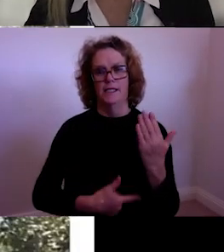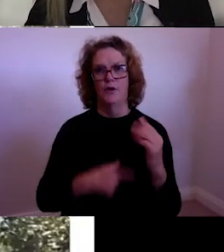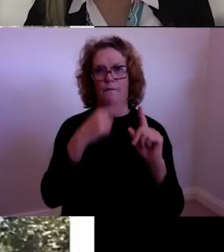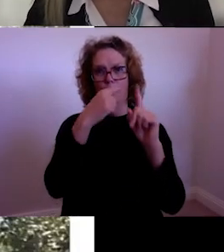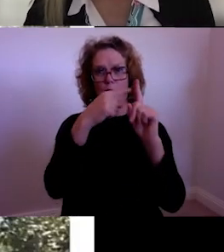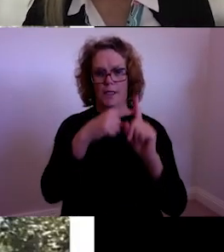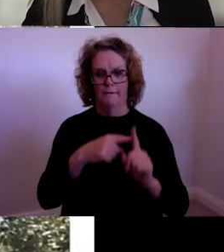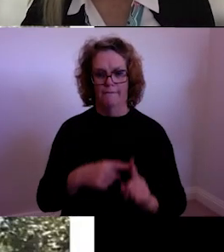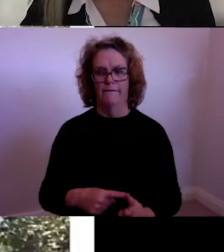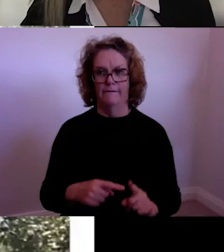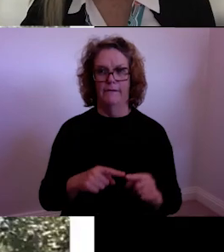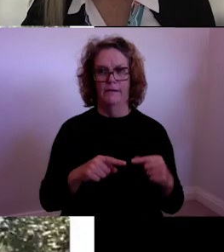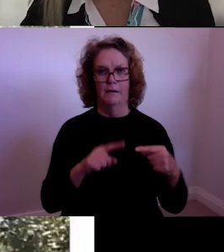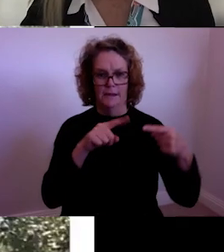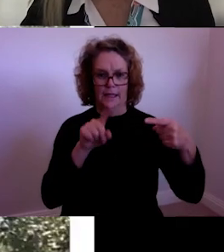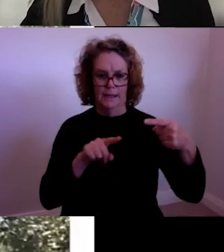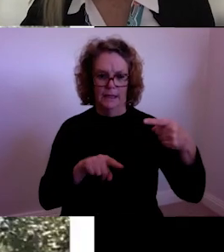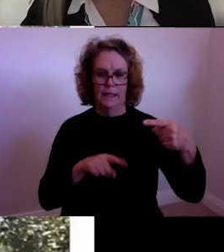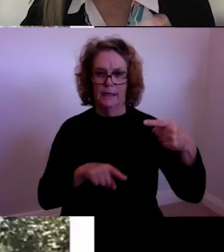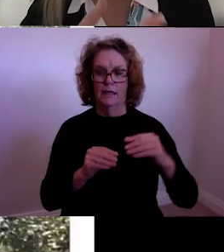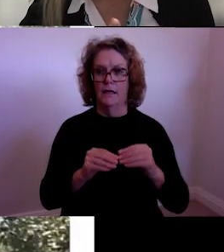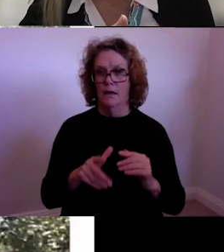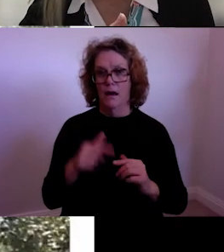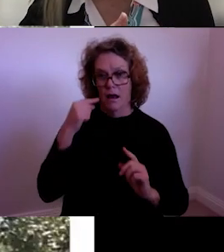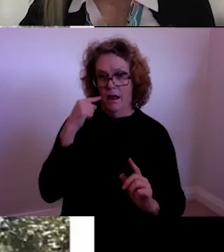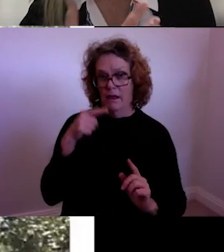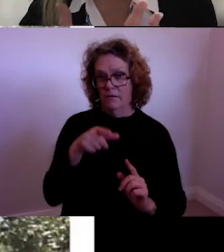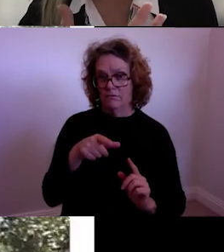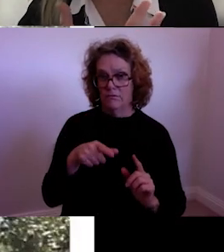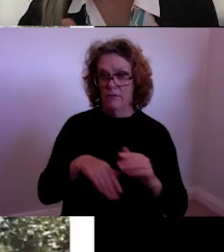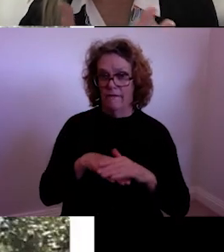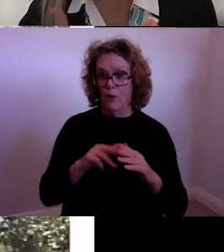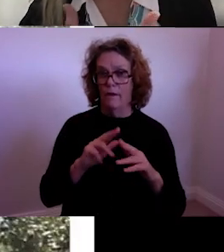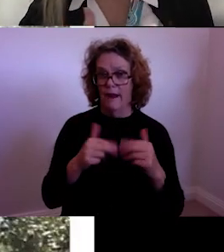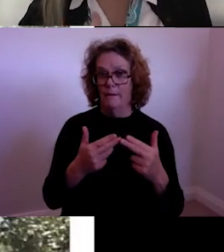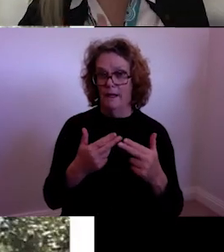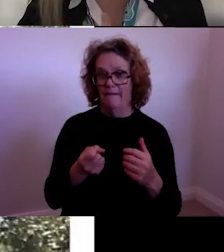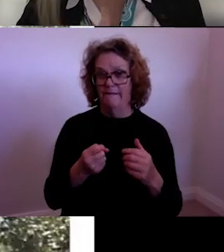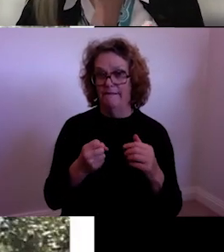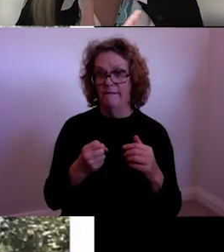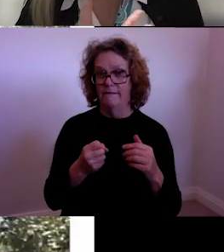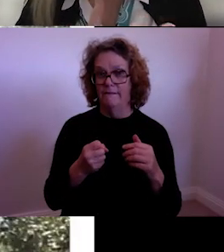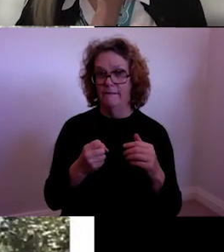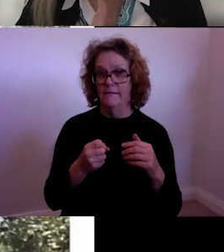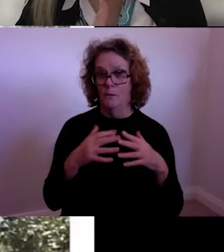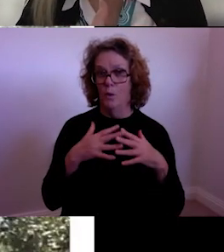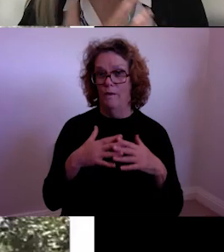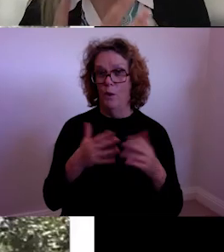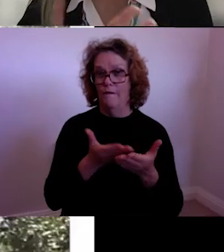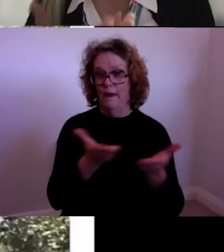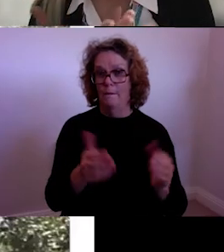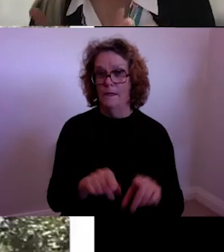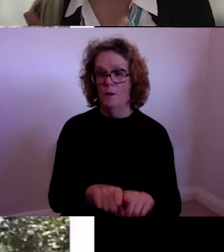Yeah, and I expect your whole family had benefits that they could reap from you both deriving benefits.